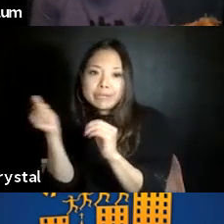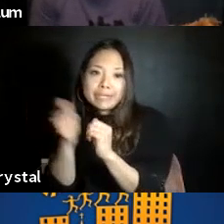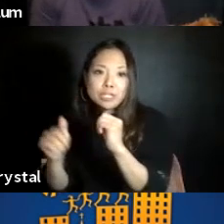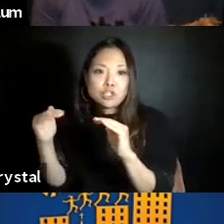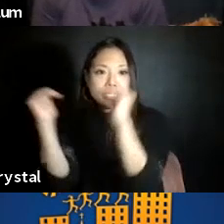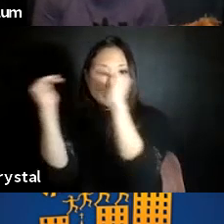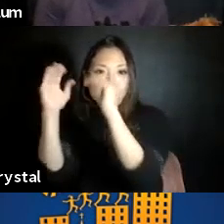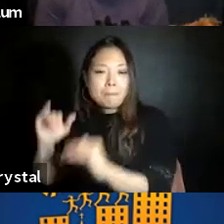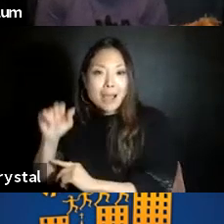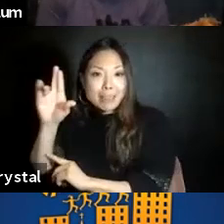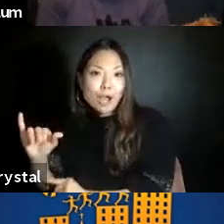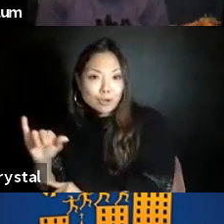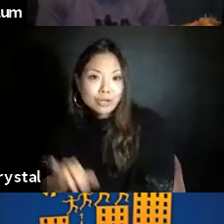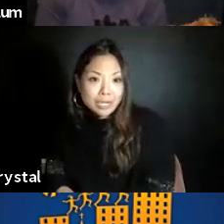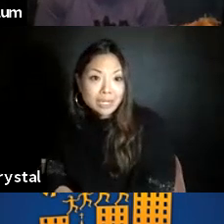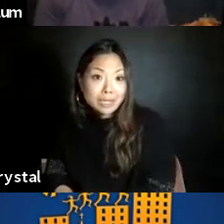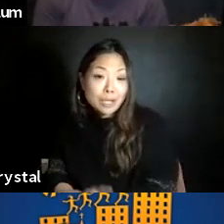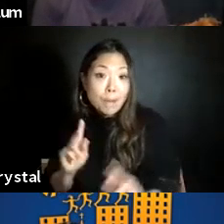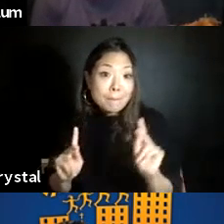People would understand that.